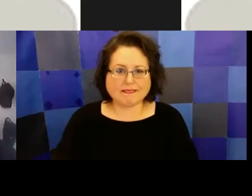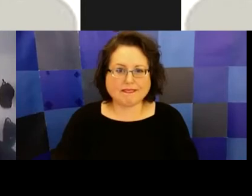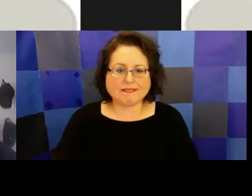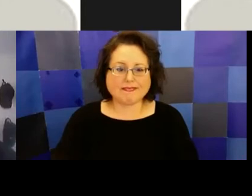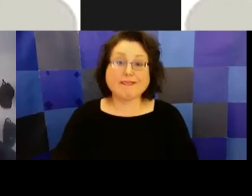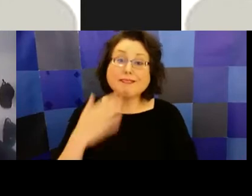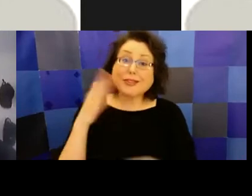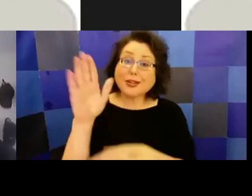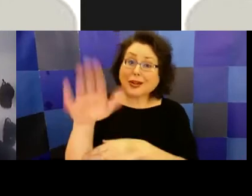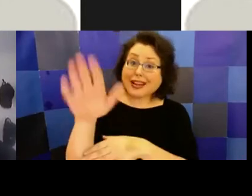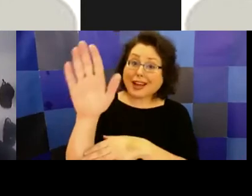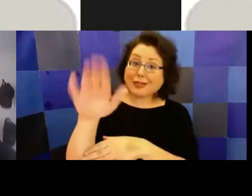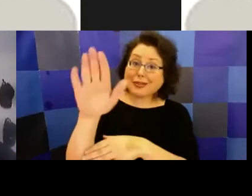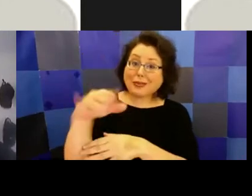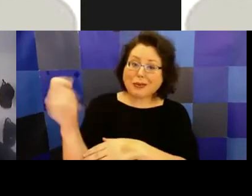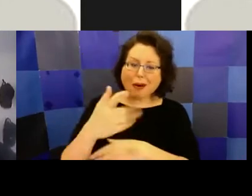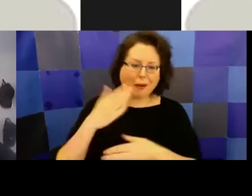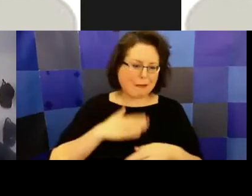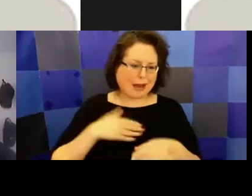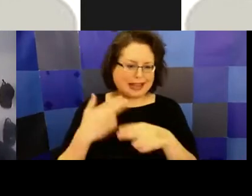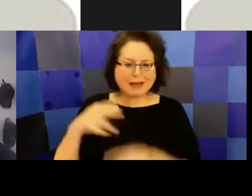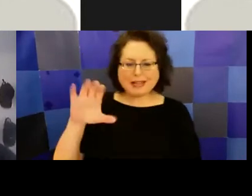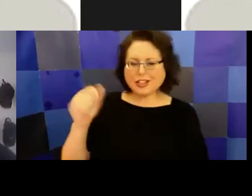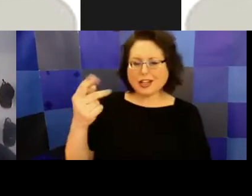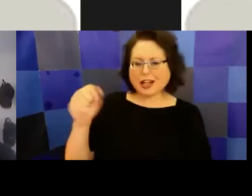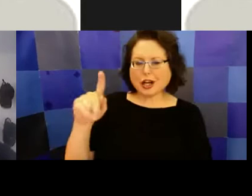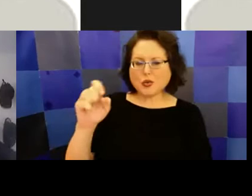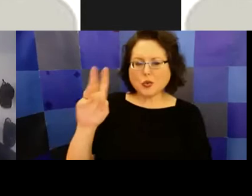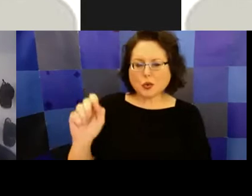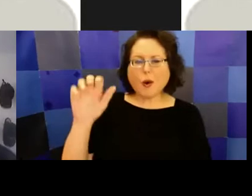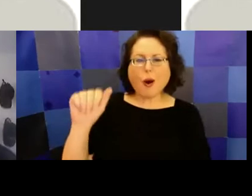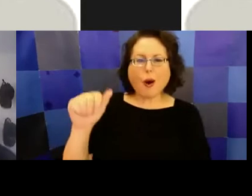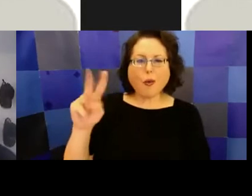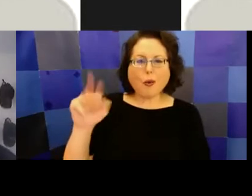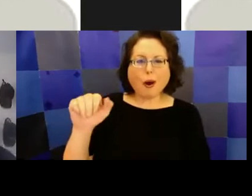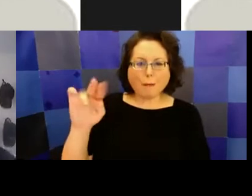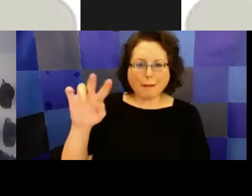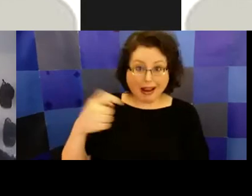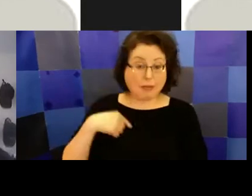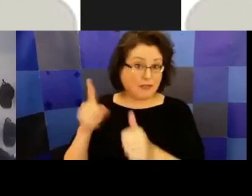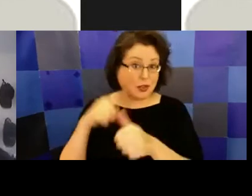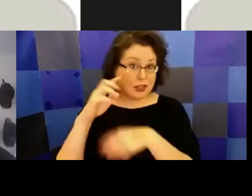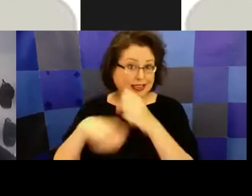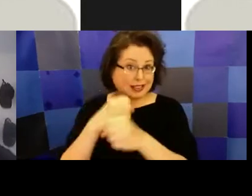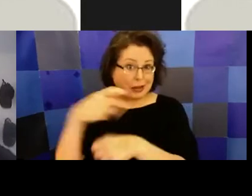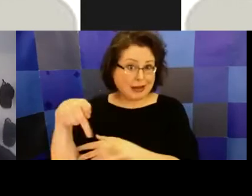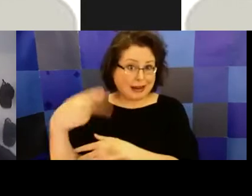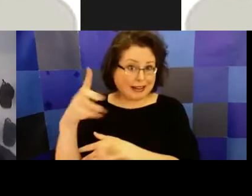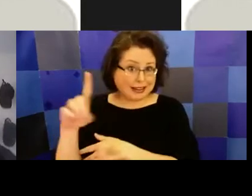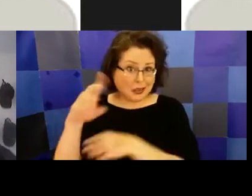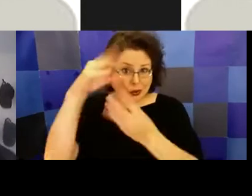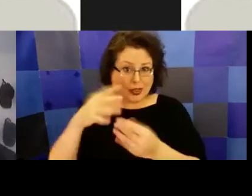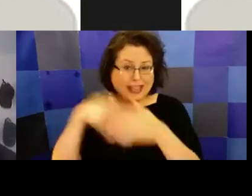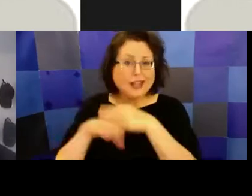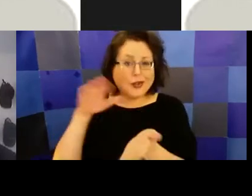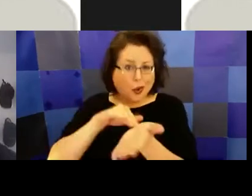Afternoon, everyone. My name is Chetichukwu Ogwuame. I'm a first year PhD student in the Urban Education Doctoral Program, and